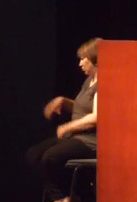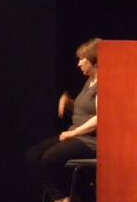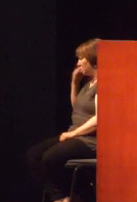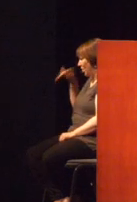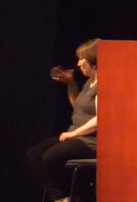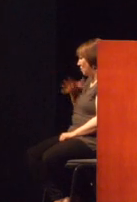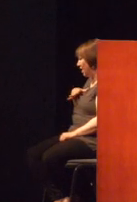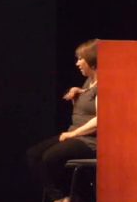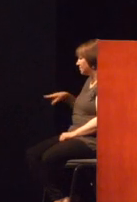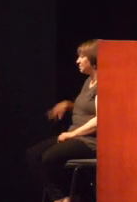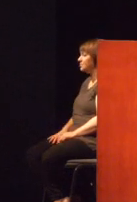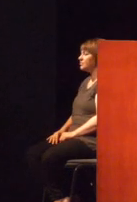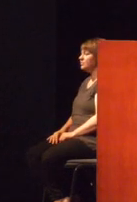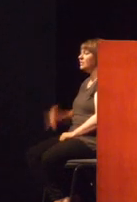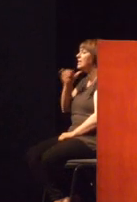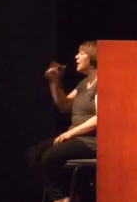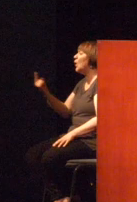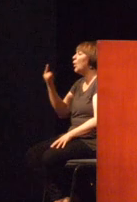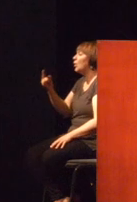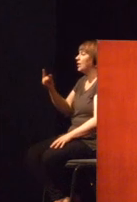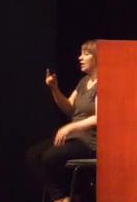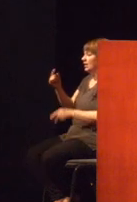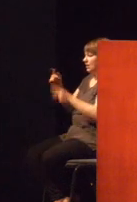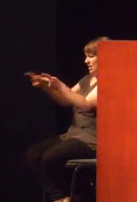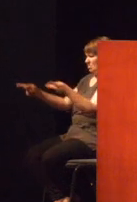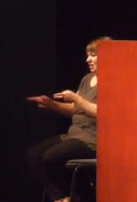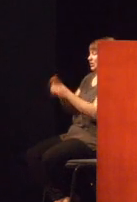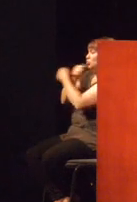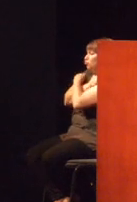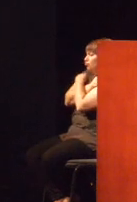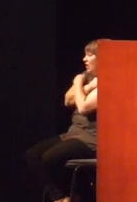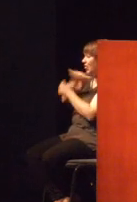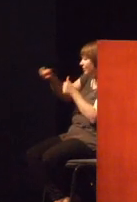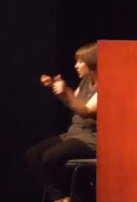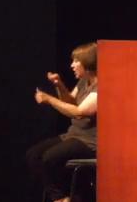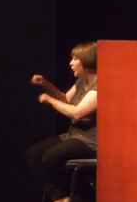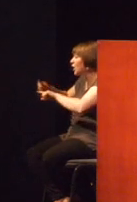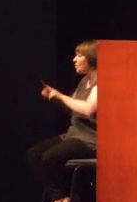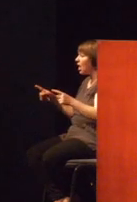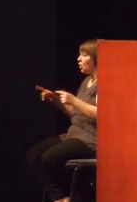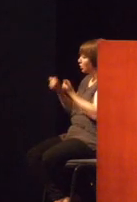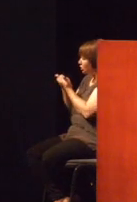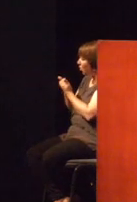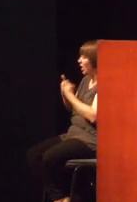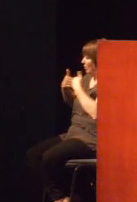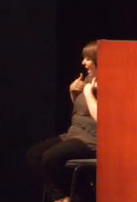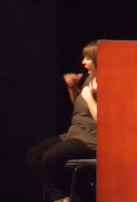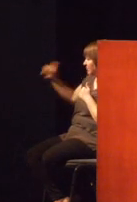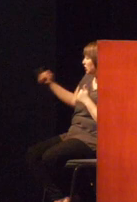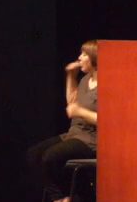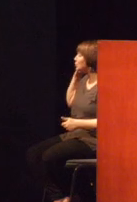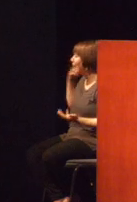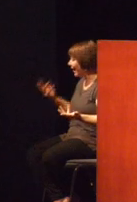the Beloved Community is not just a place where we love each other. It's a community where we have each other's backs, and where